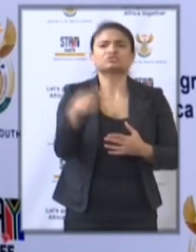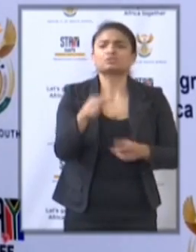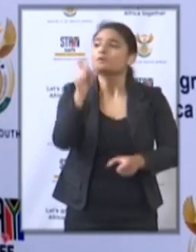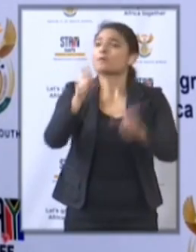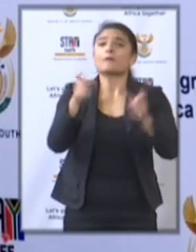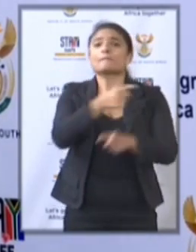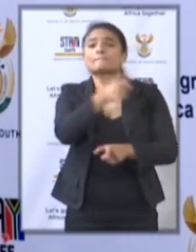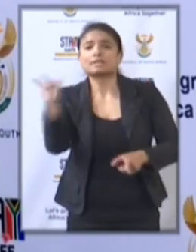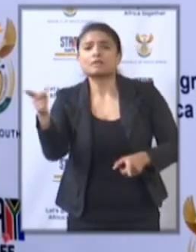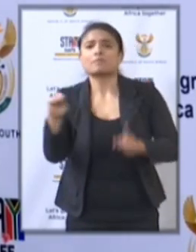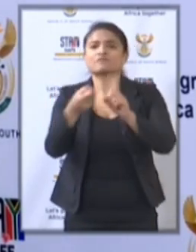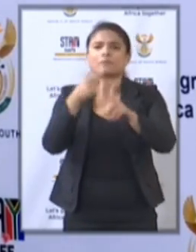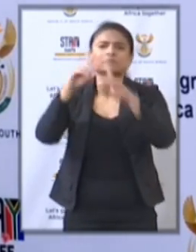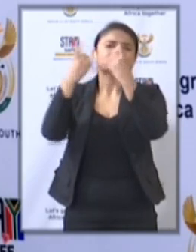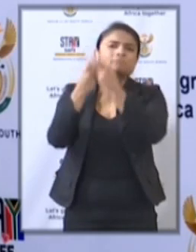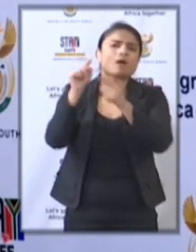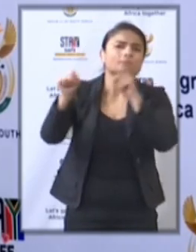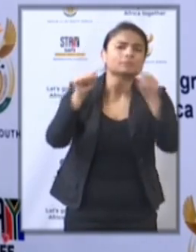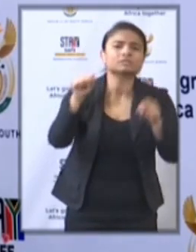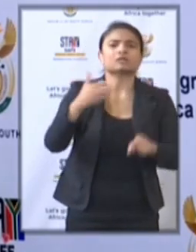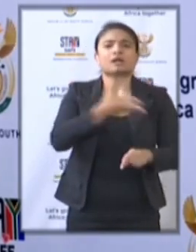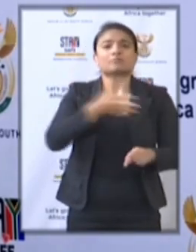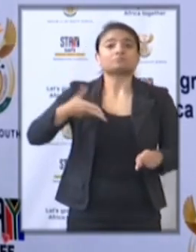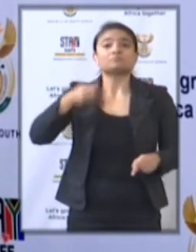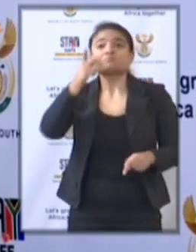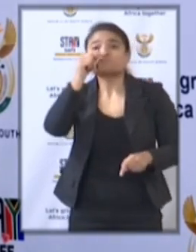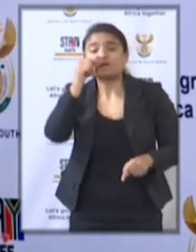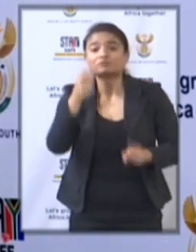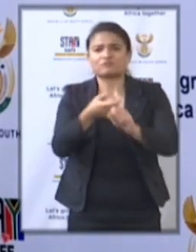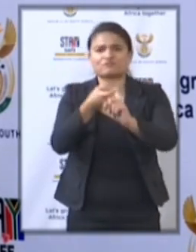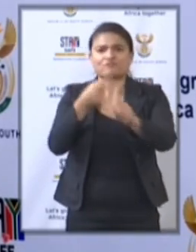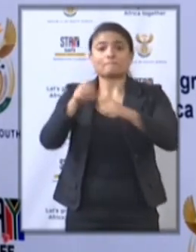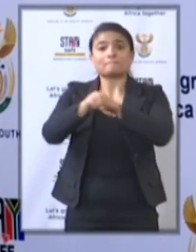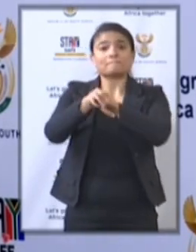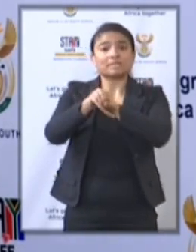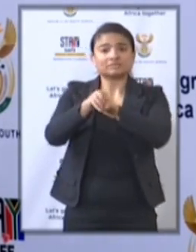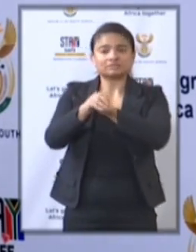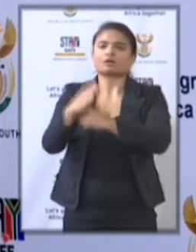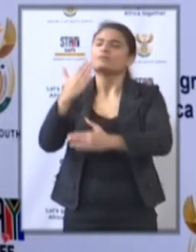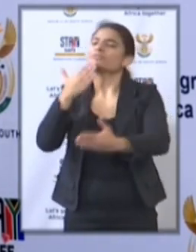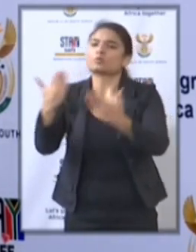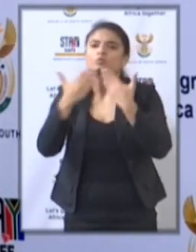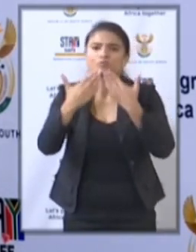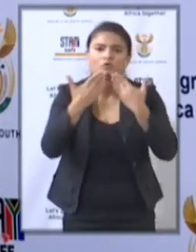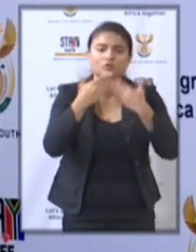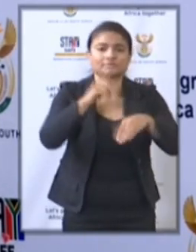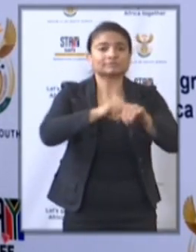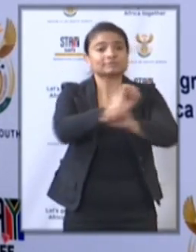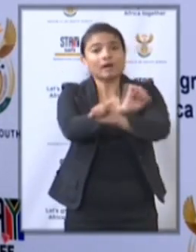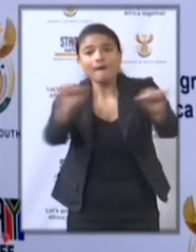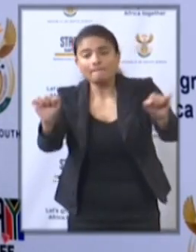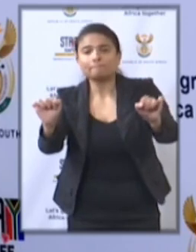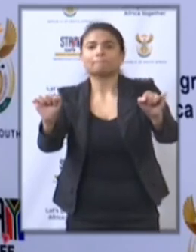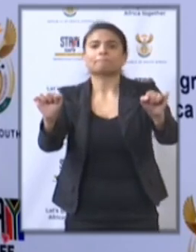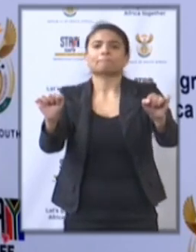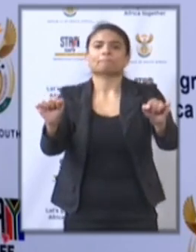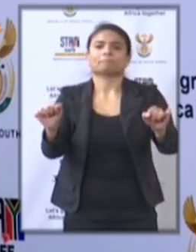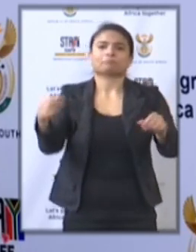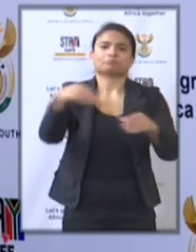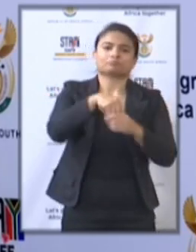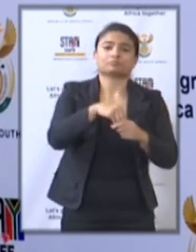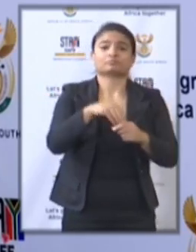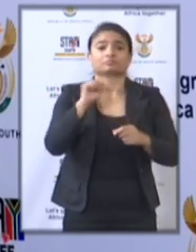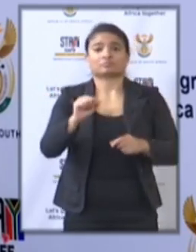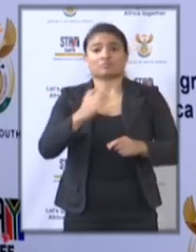ladies and gentlemen of the media, for the time that you have given us. The statement is now available on both